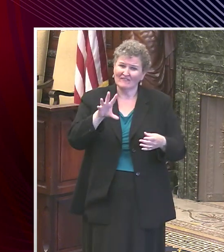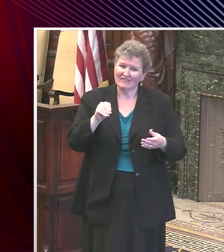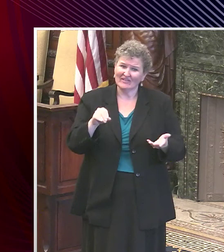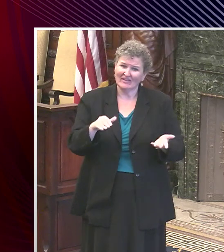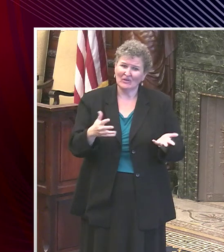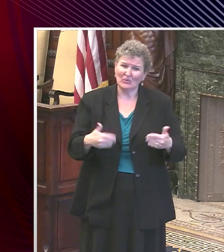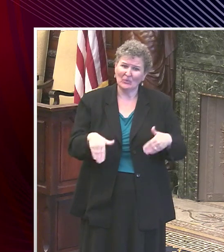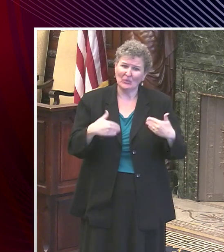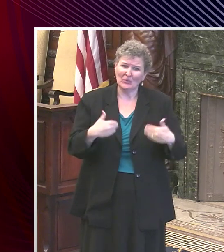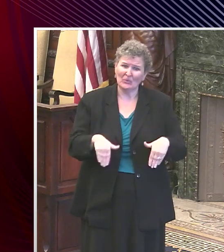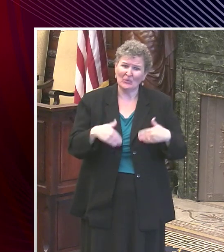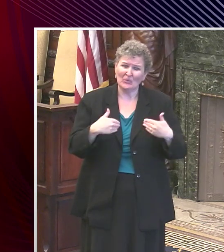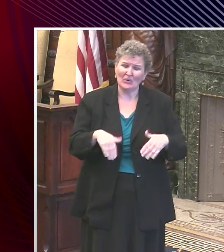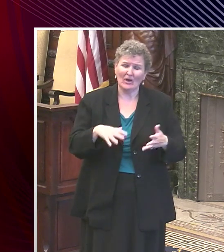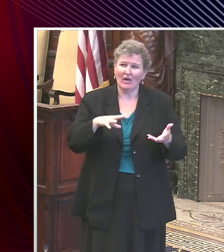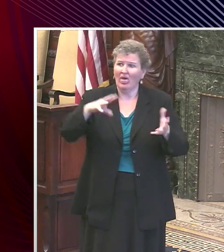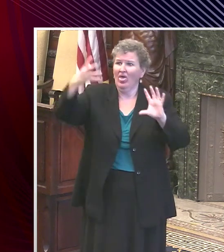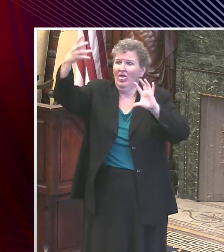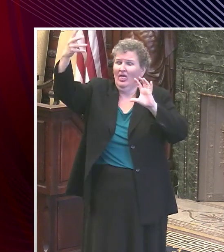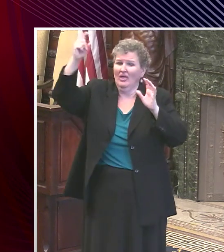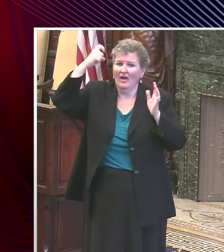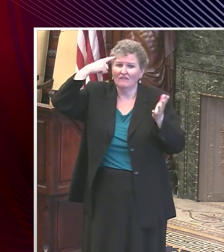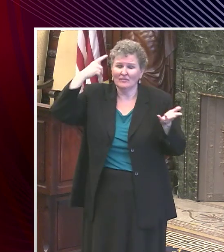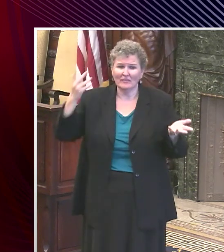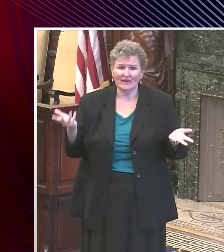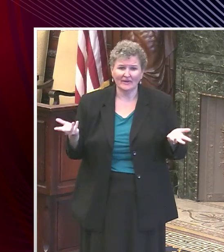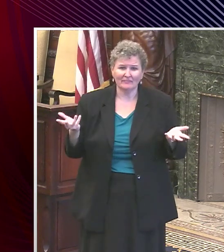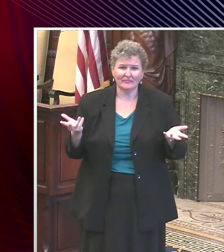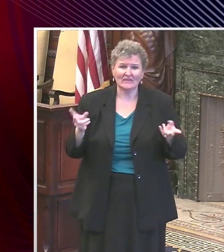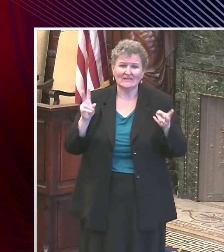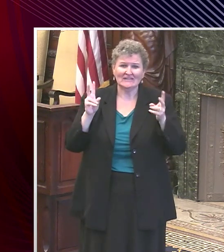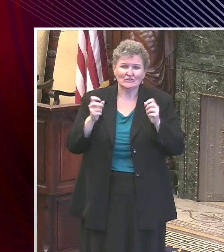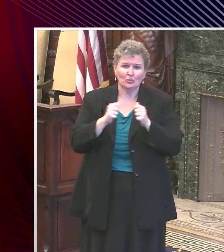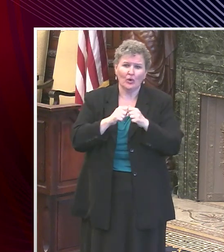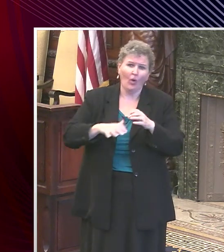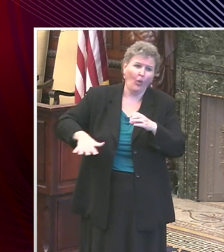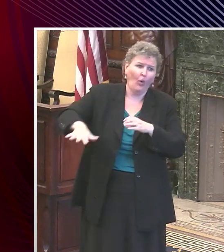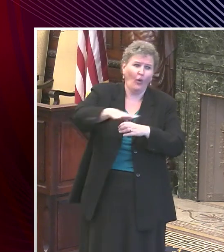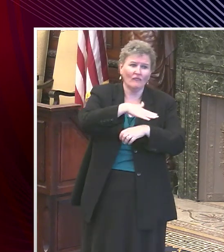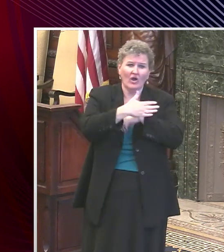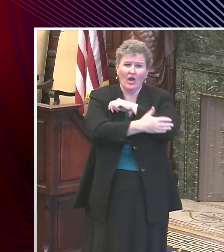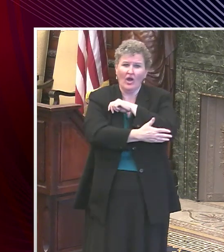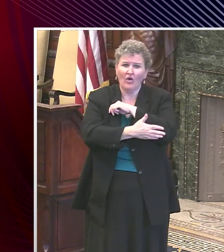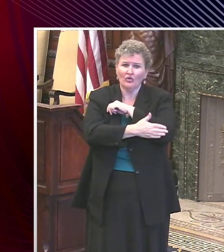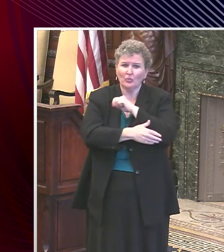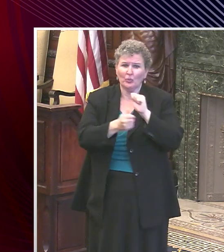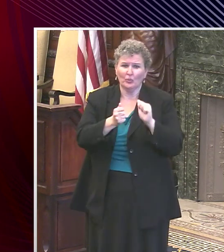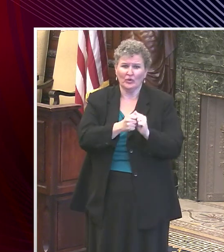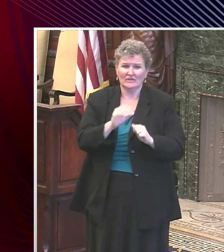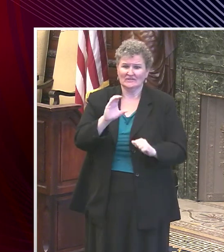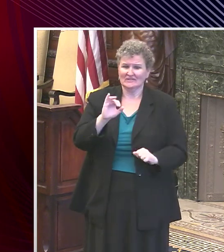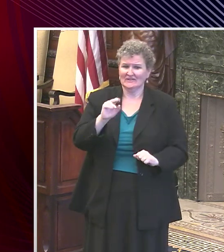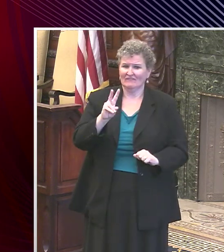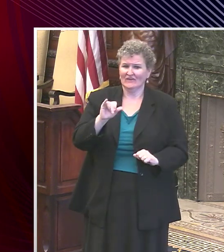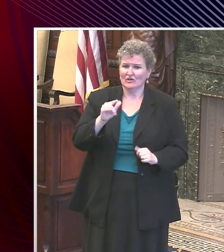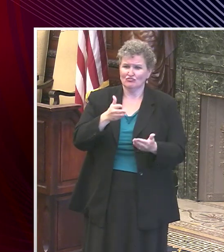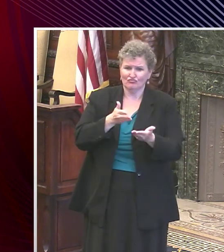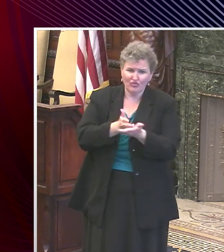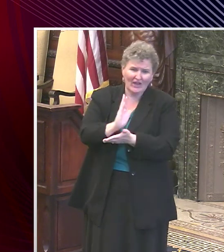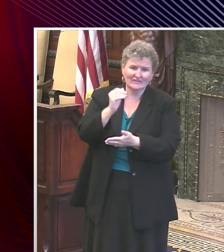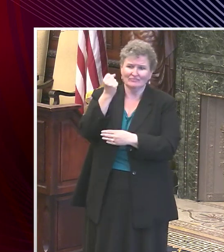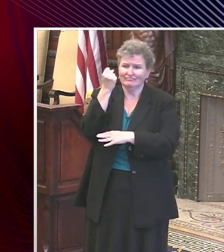and ruin, and issues going on over the country with right to civil unrest and police